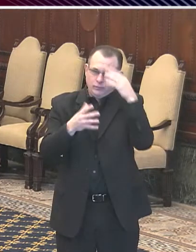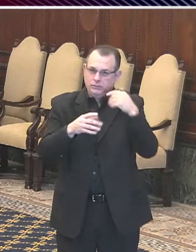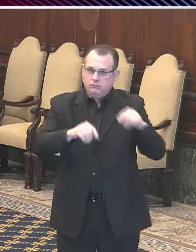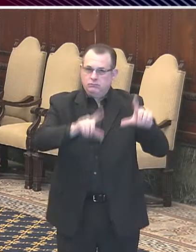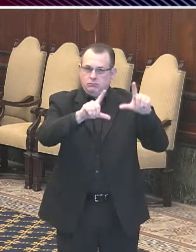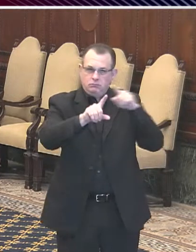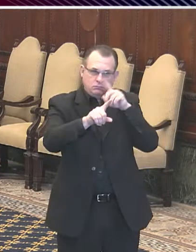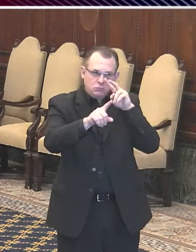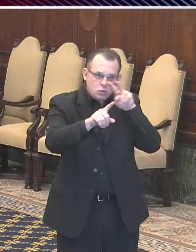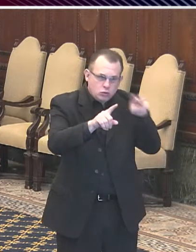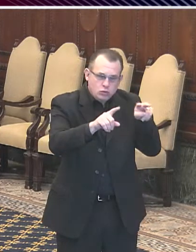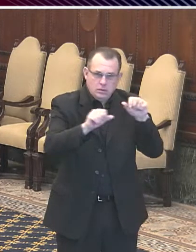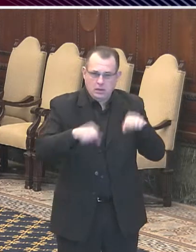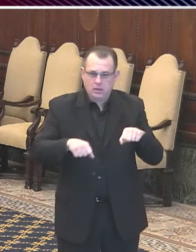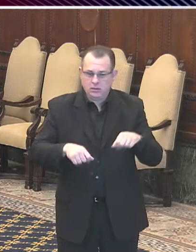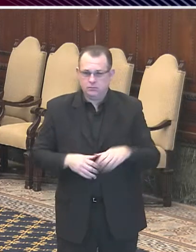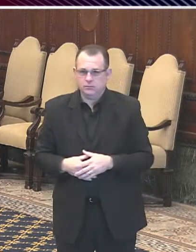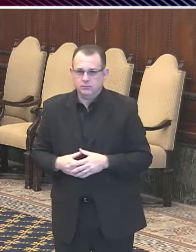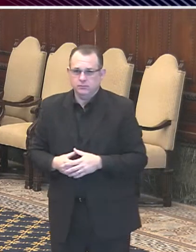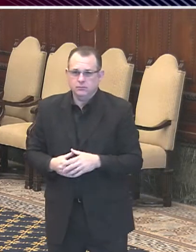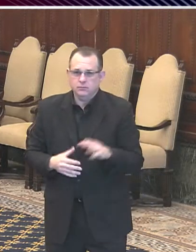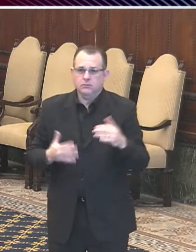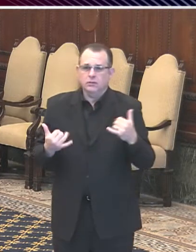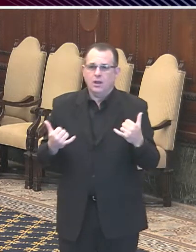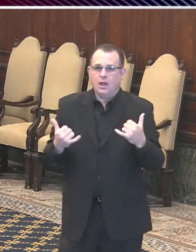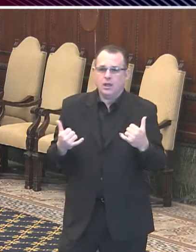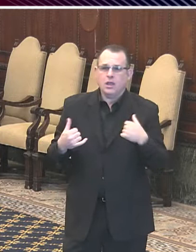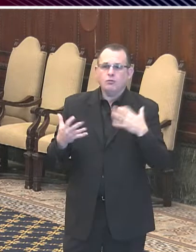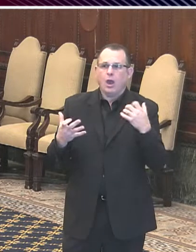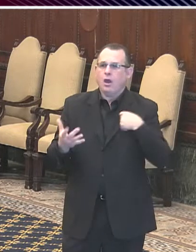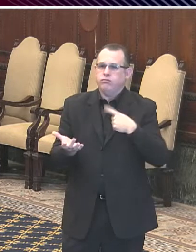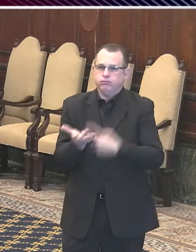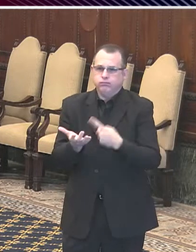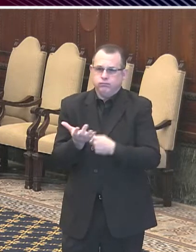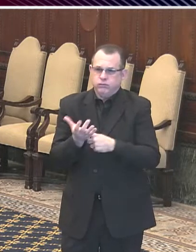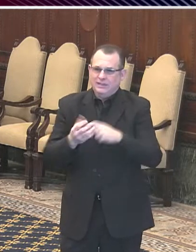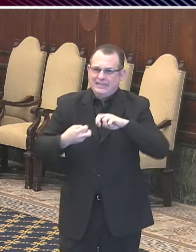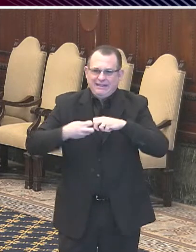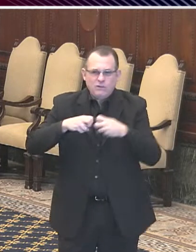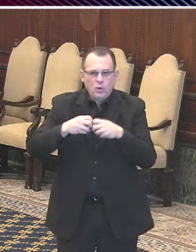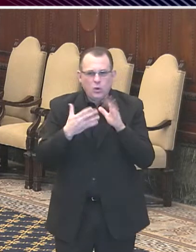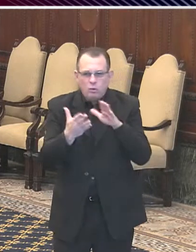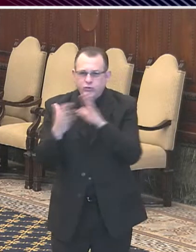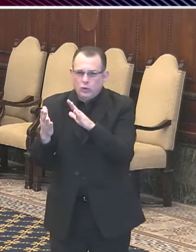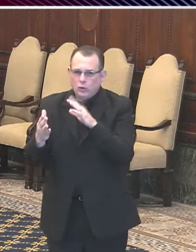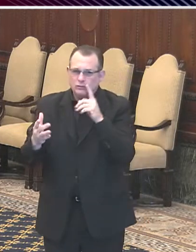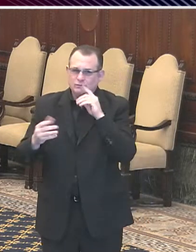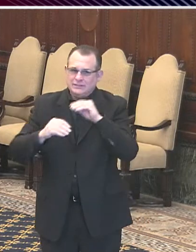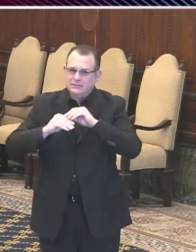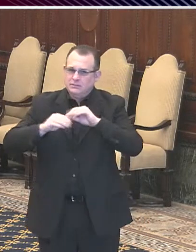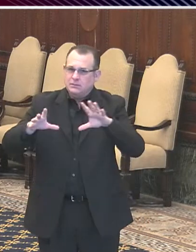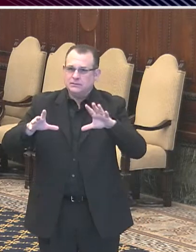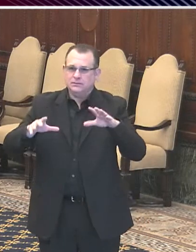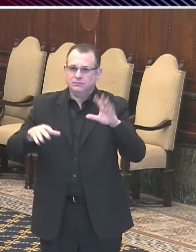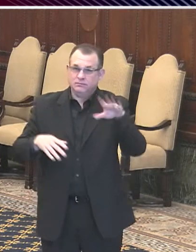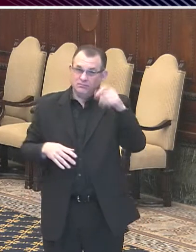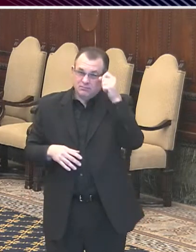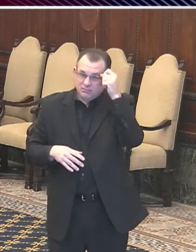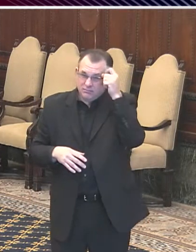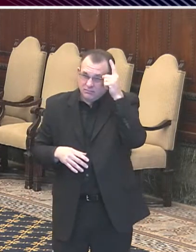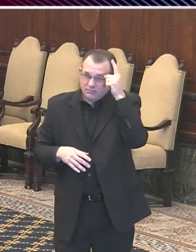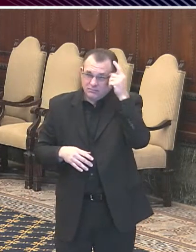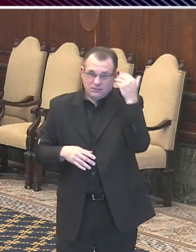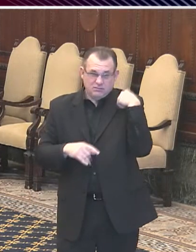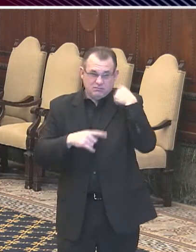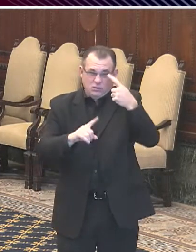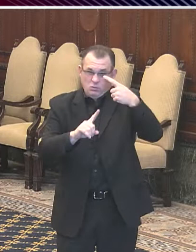phila.gov/wills. Now, I want to address a difficult aspect of this pandemic. It was a little over 4 weeks ago that I went to City Council chambers